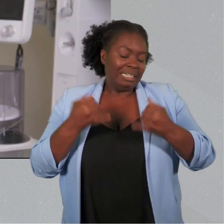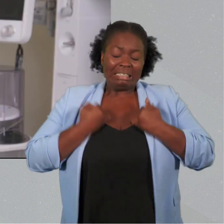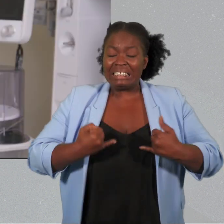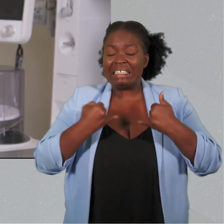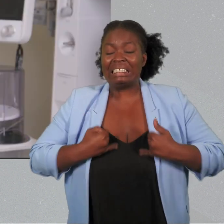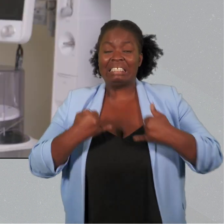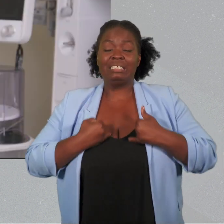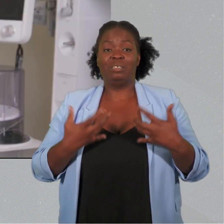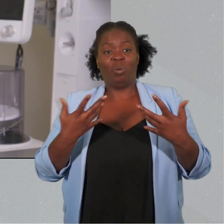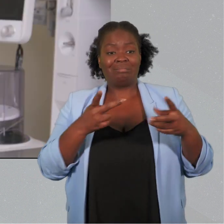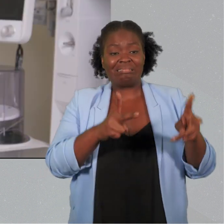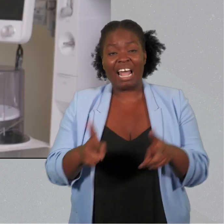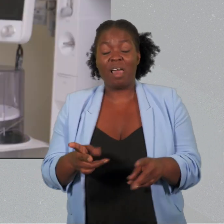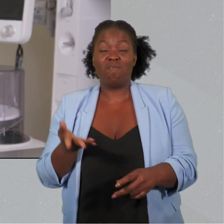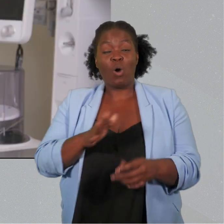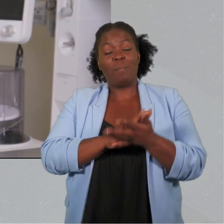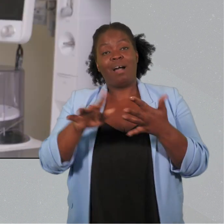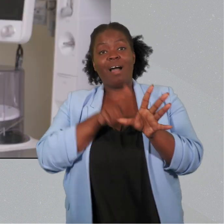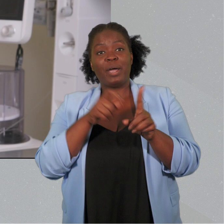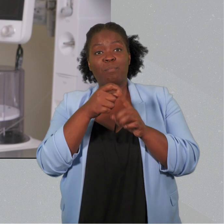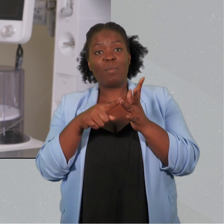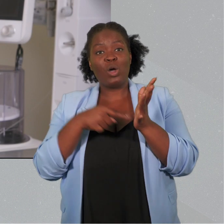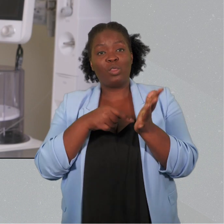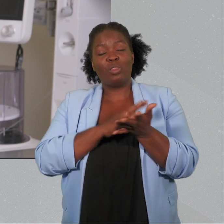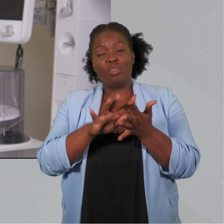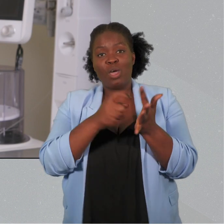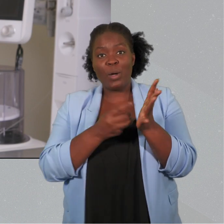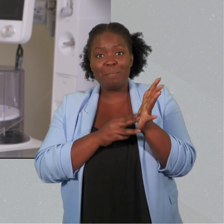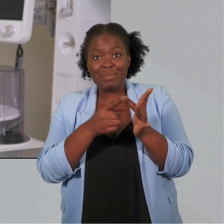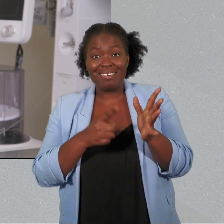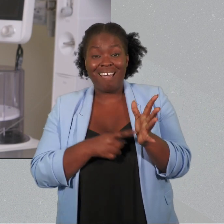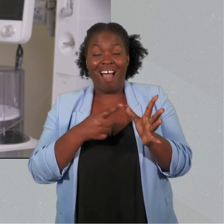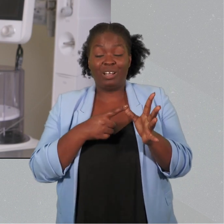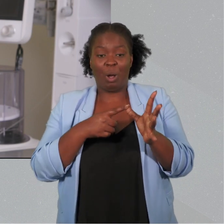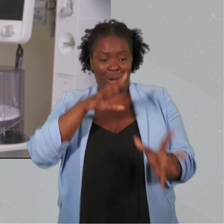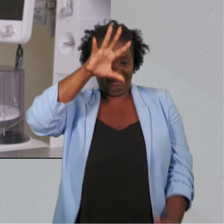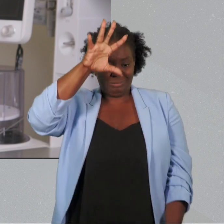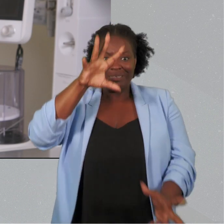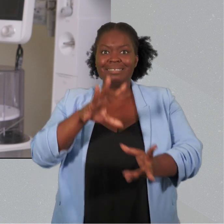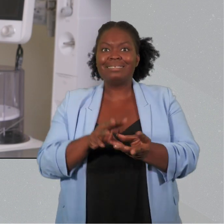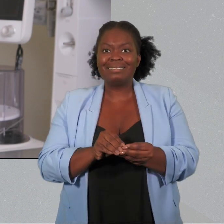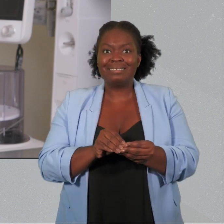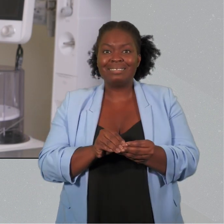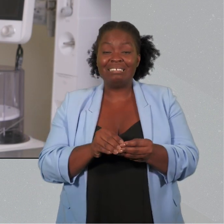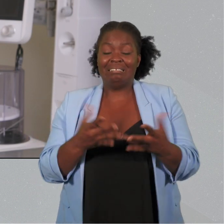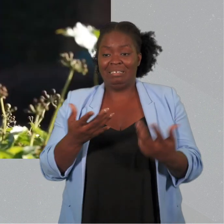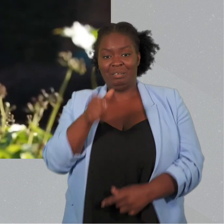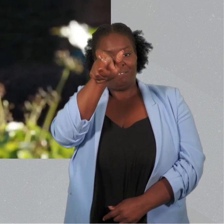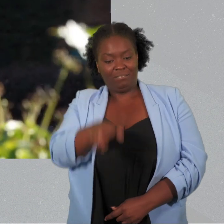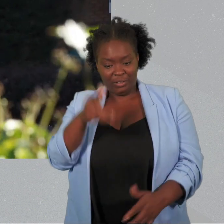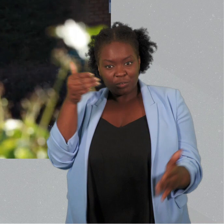preventable deaths due to hyperthermia. So if you combine all of that, it is still patient